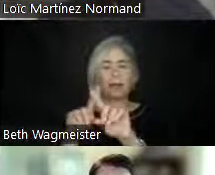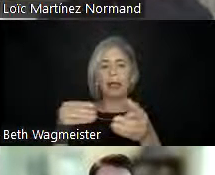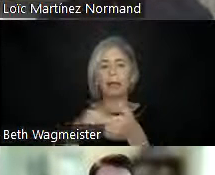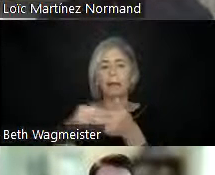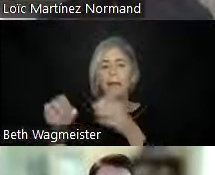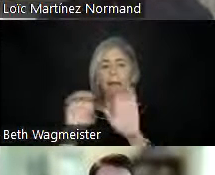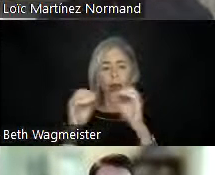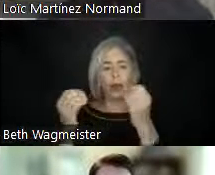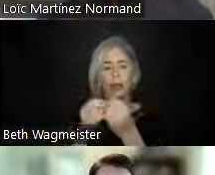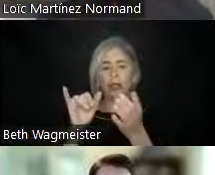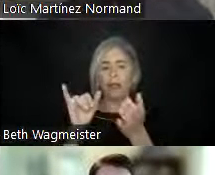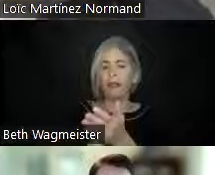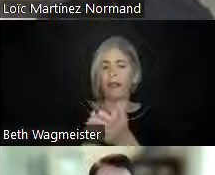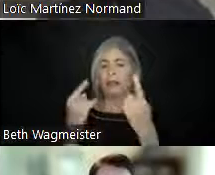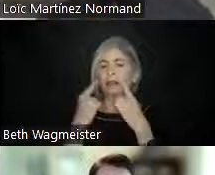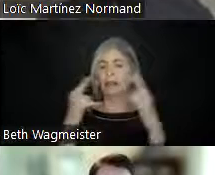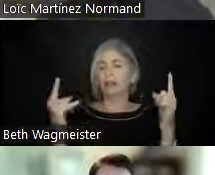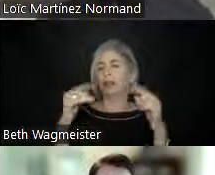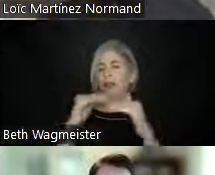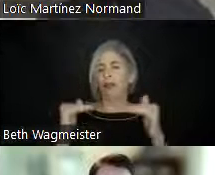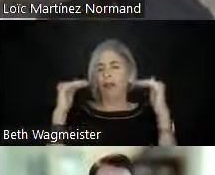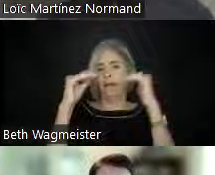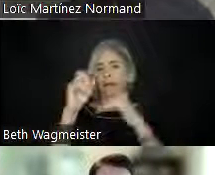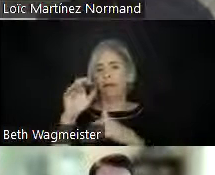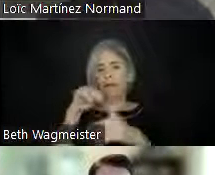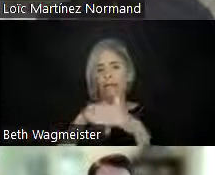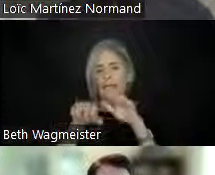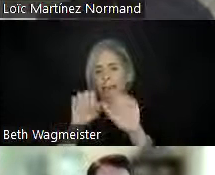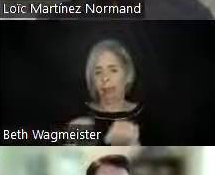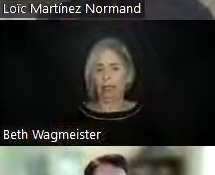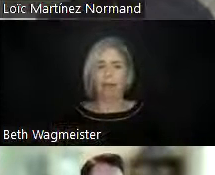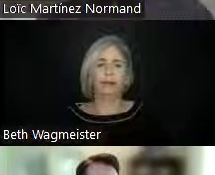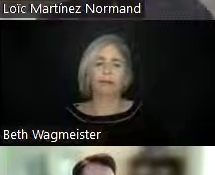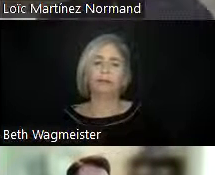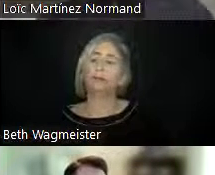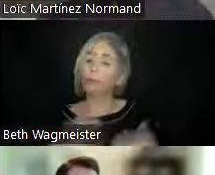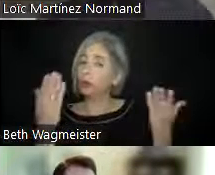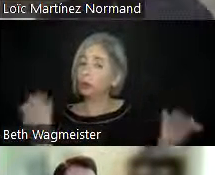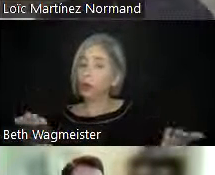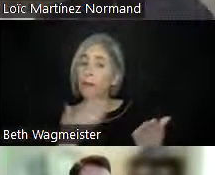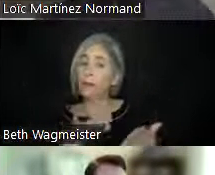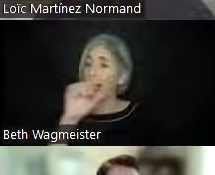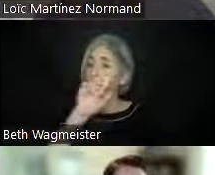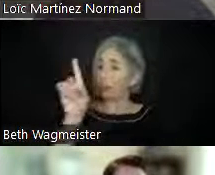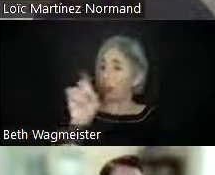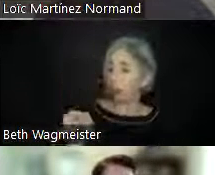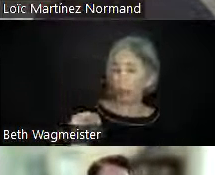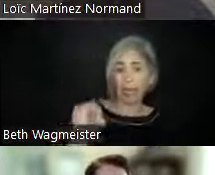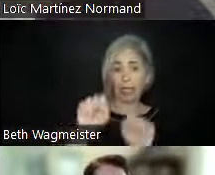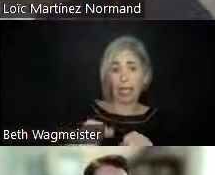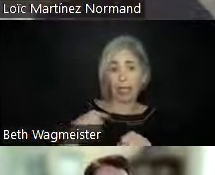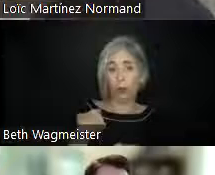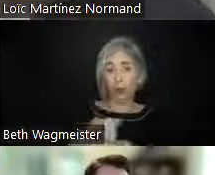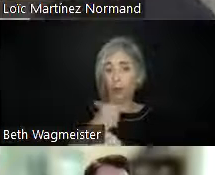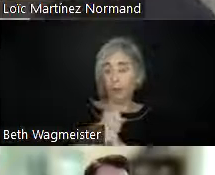that declares its level of accessibility. So my question is, can we make life easier